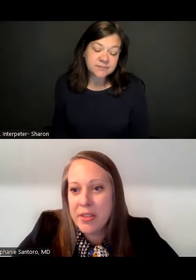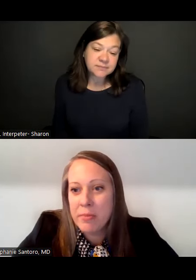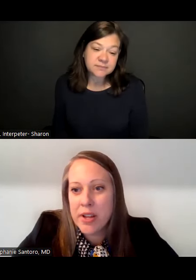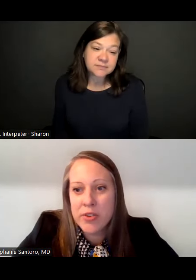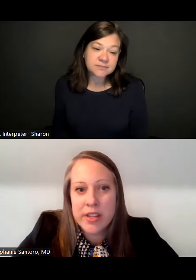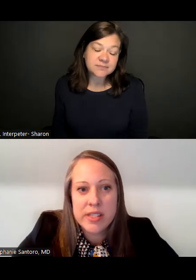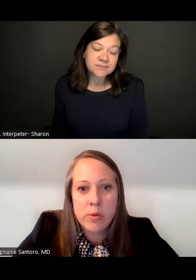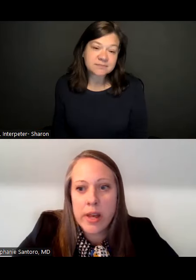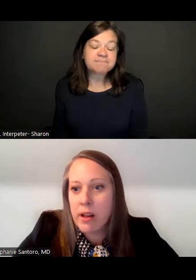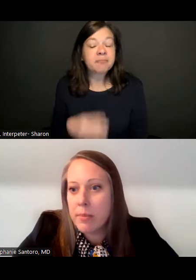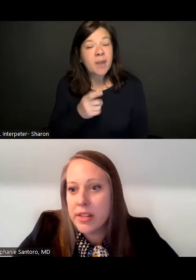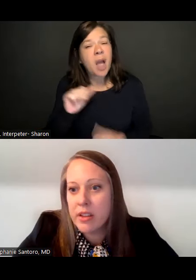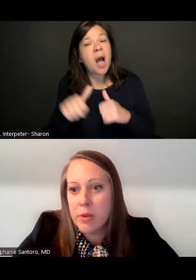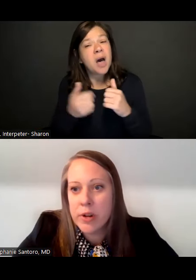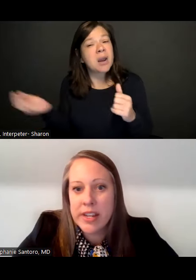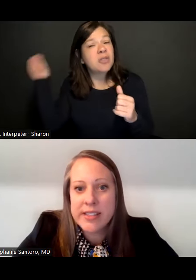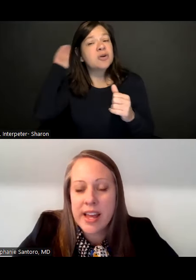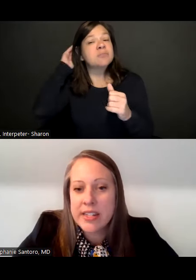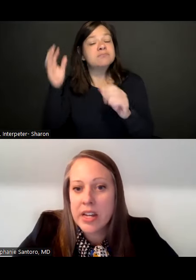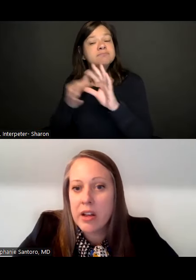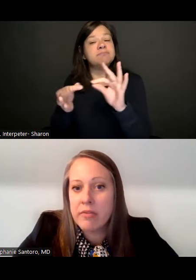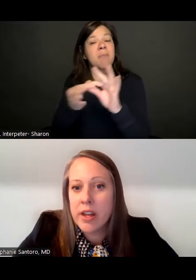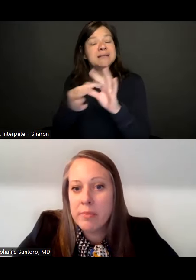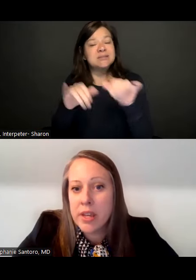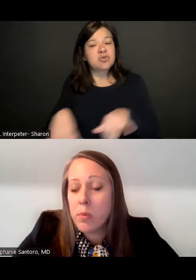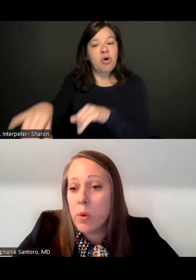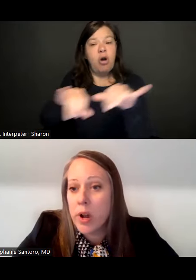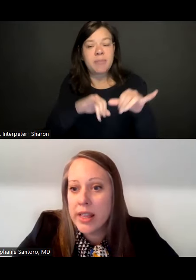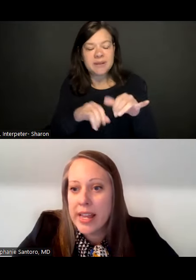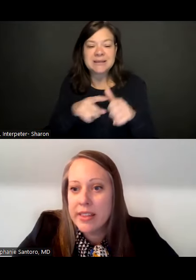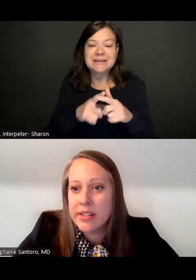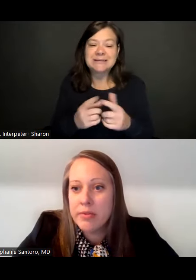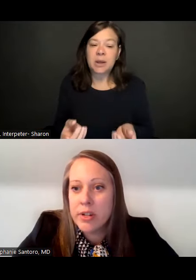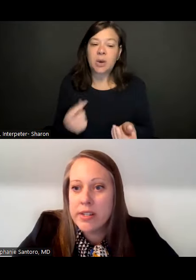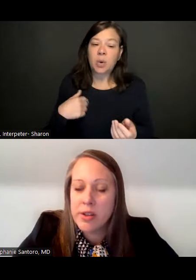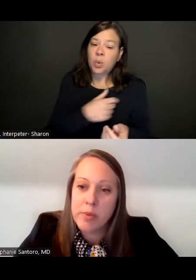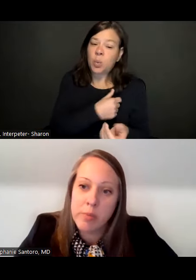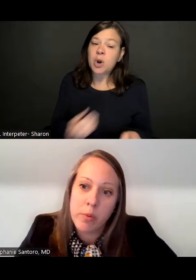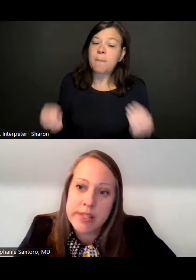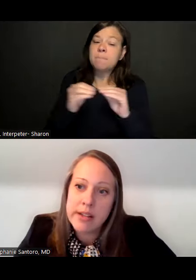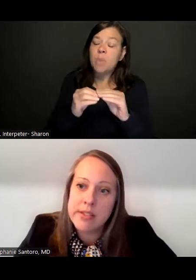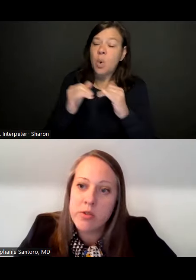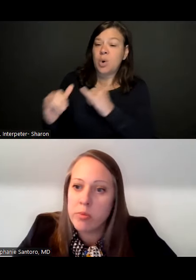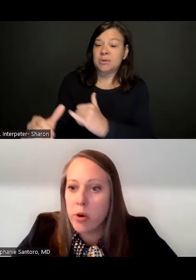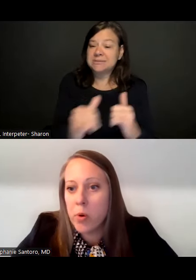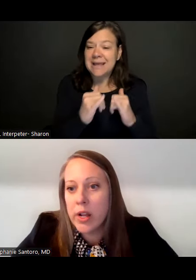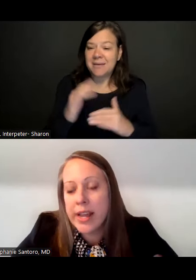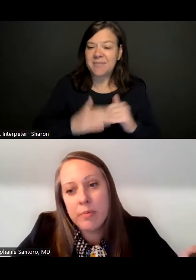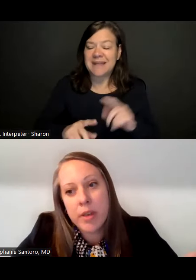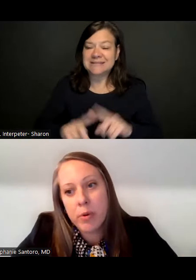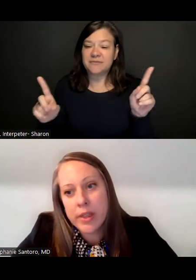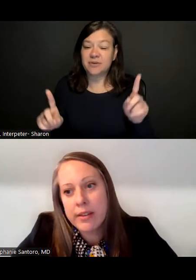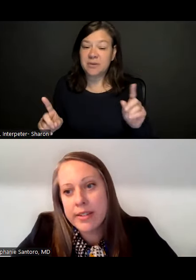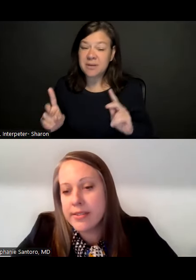And another mantra that's quite common in the community is the idea of being more alike than different. So people with Down syndrome are more